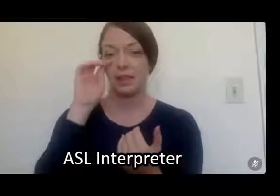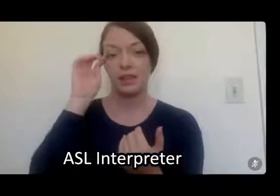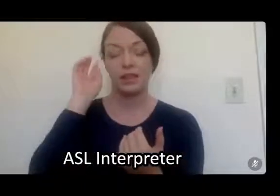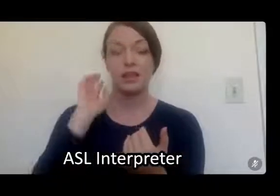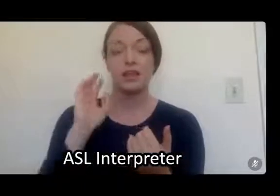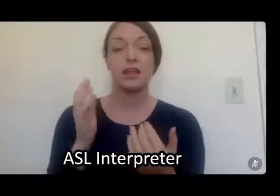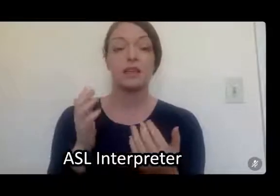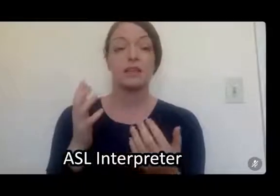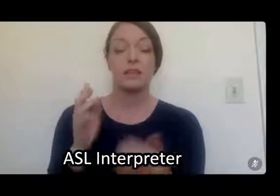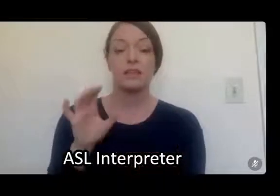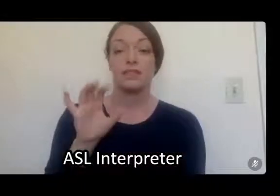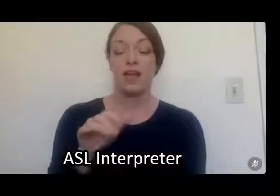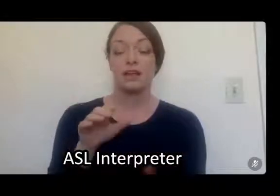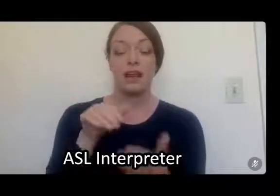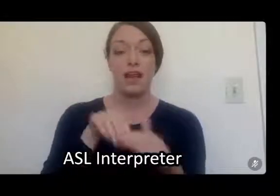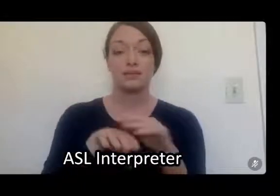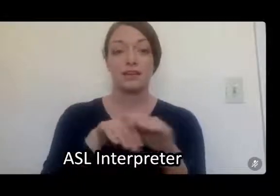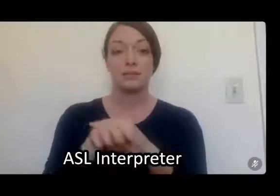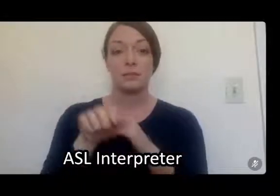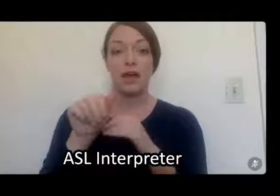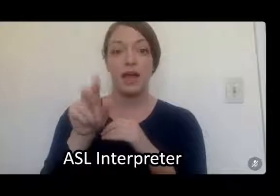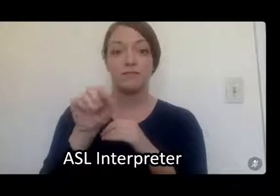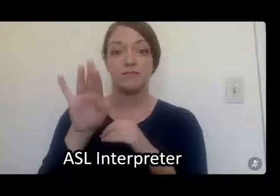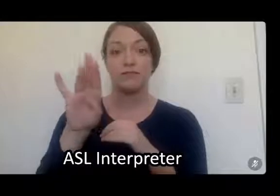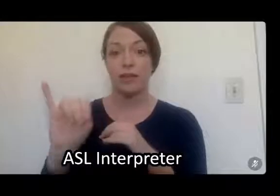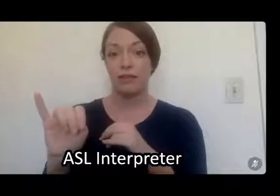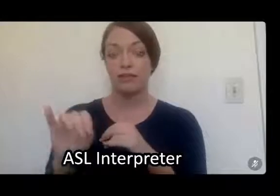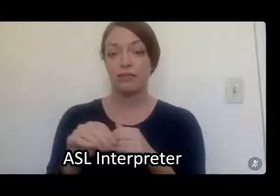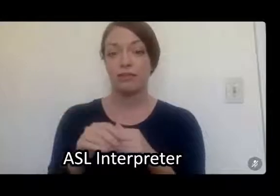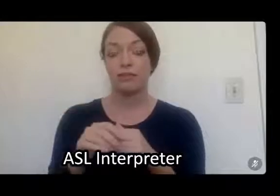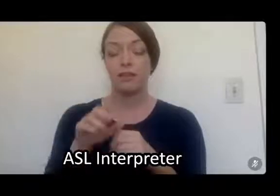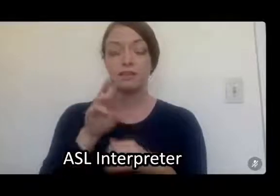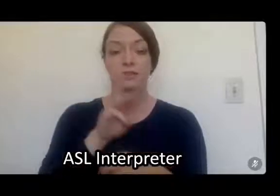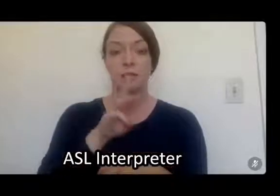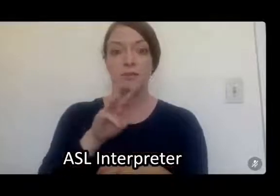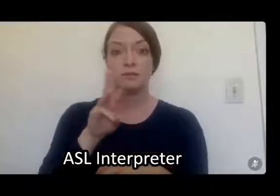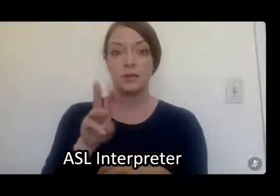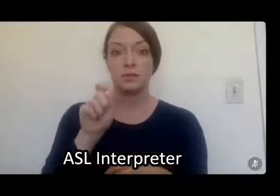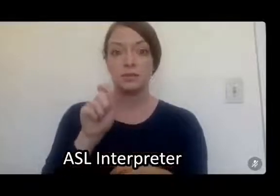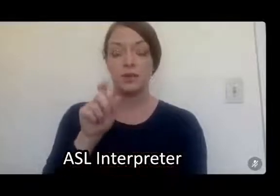Evray. It's on our Knights of the Braille website,